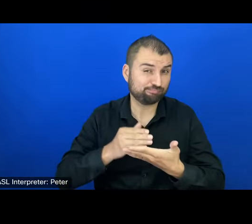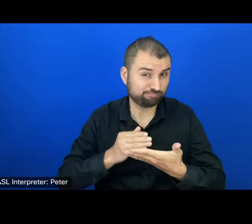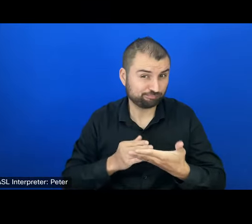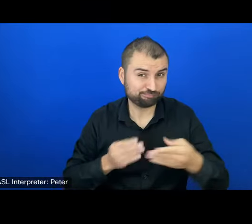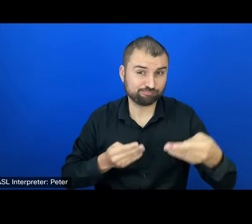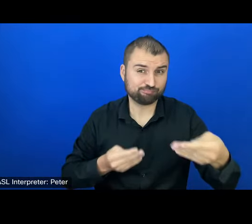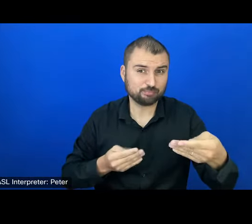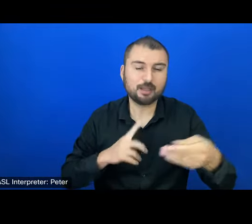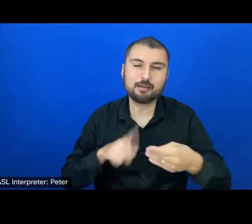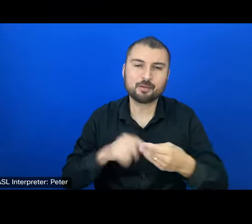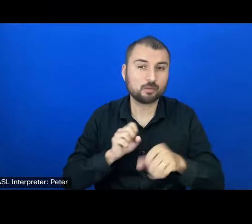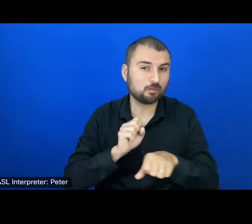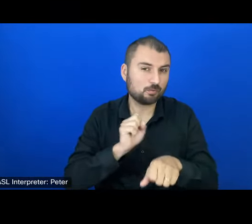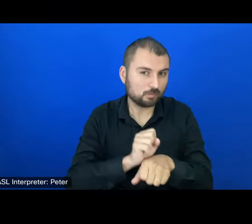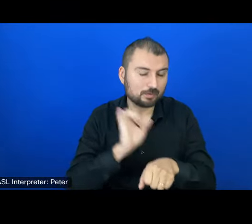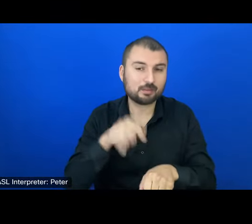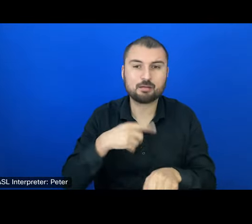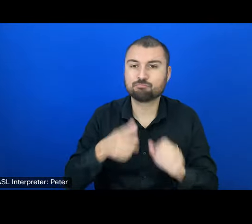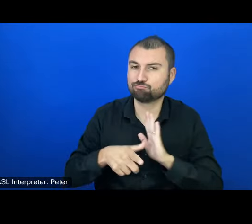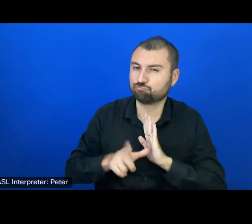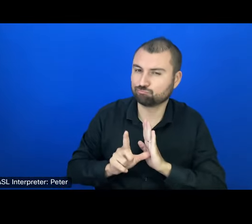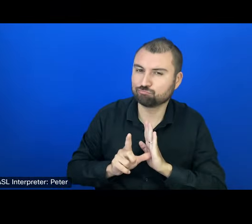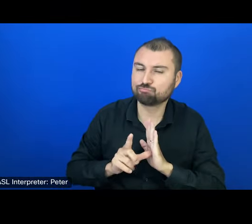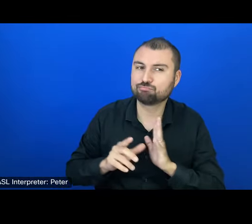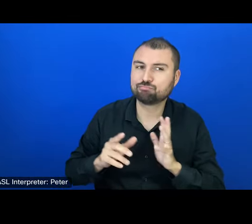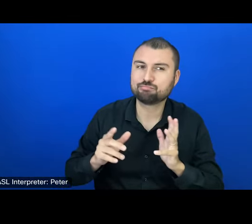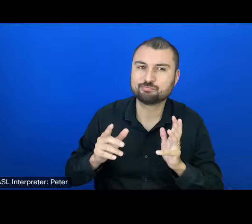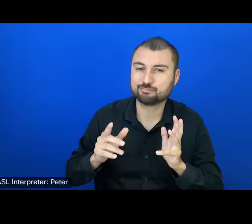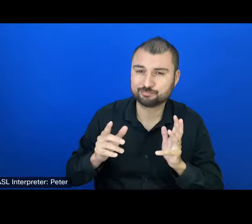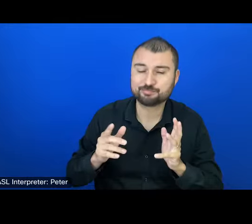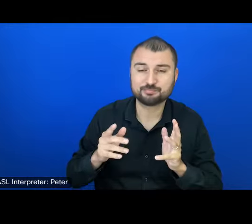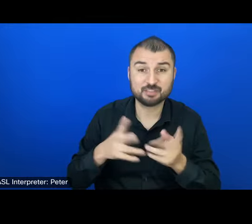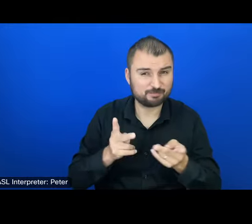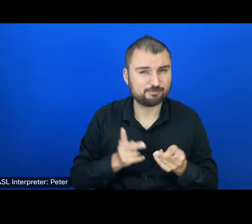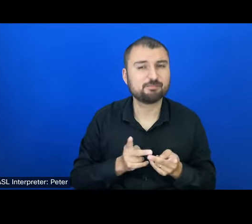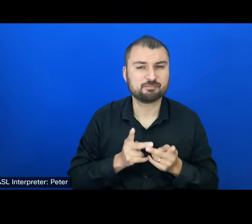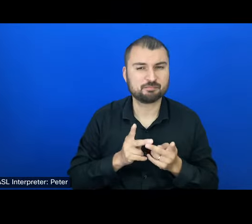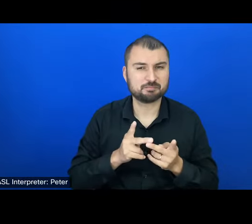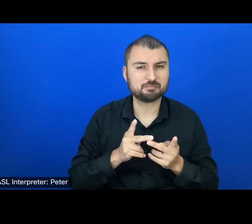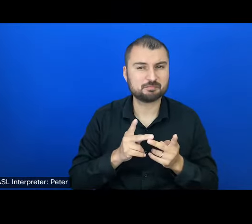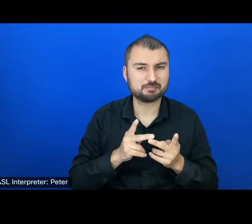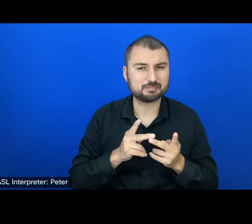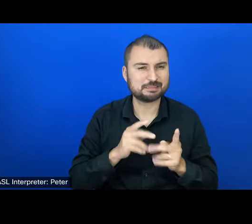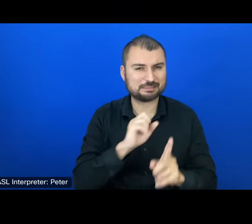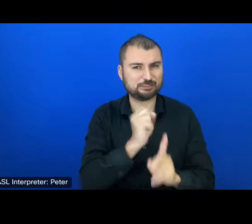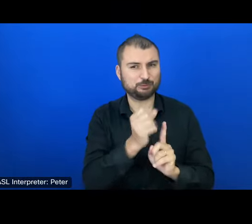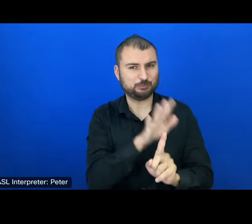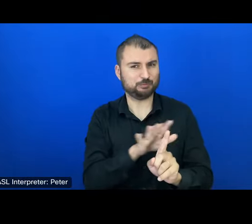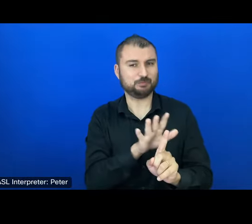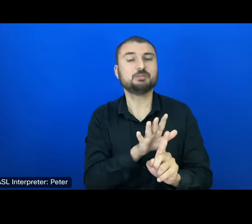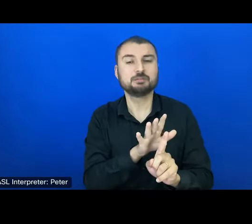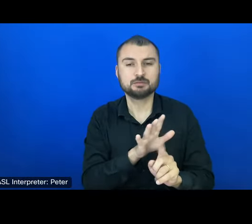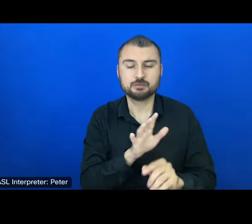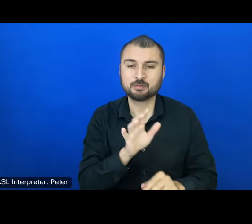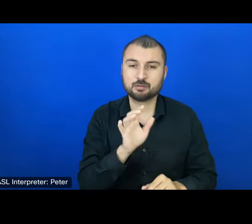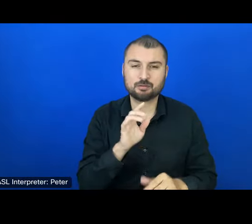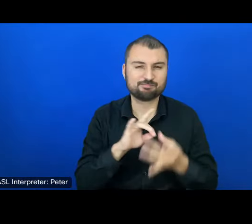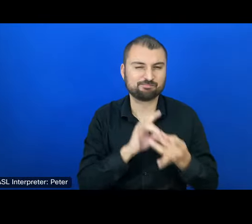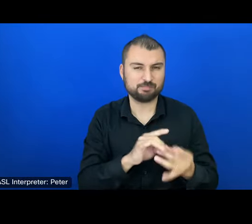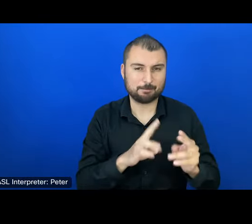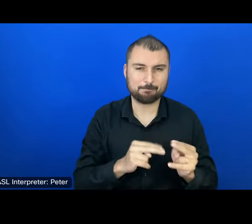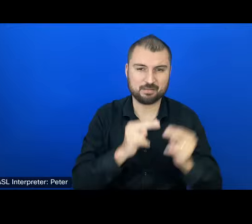the work that was done to review the facility condition on those buildings. That's